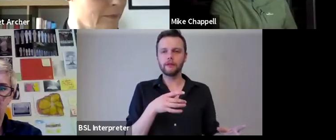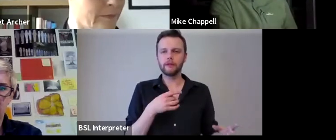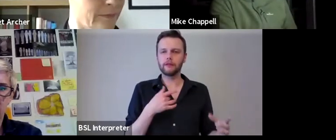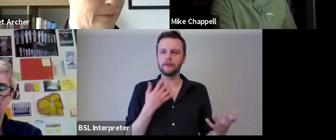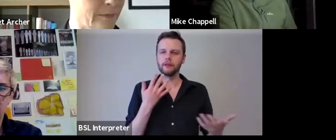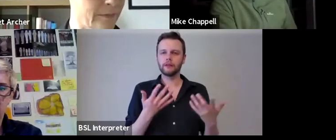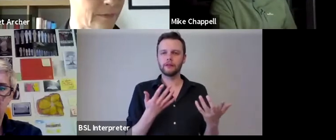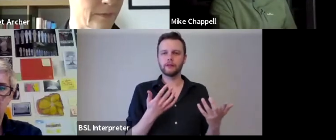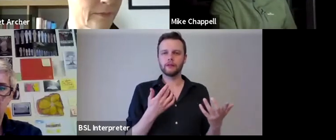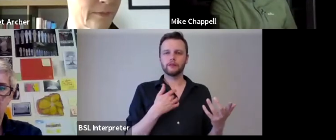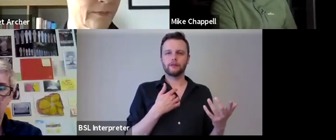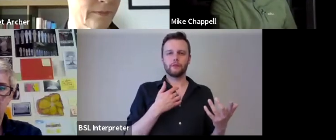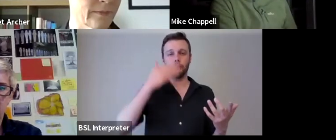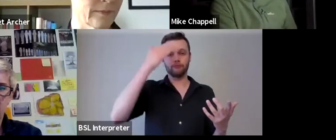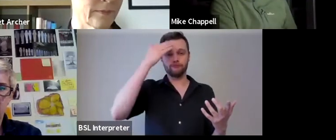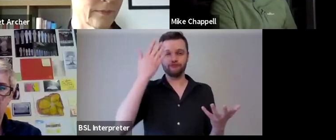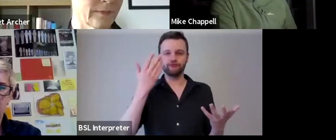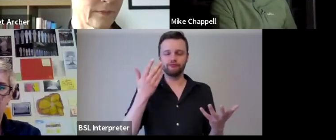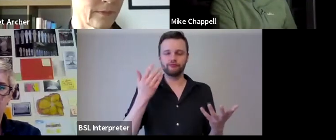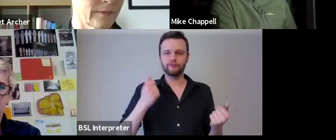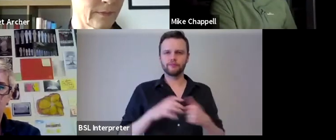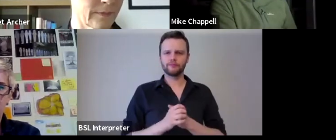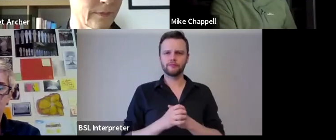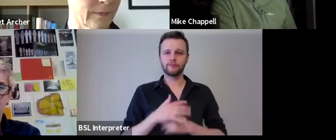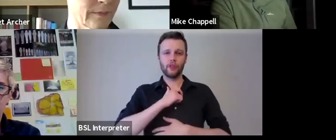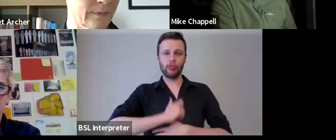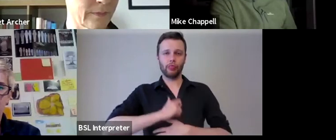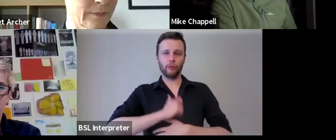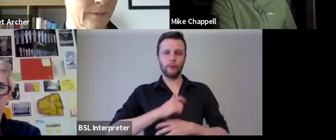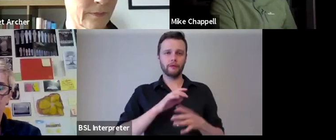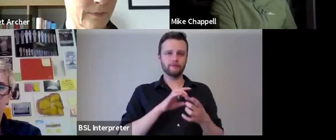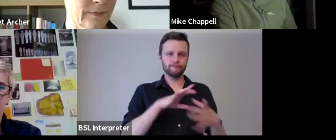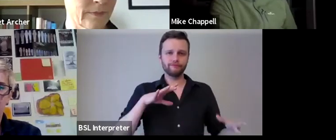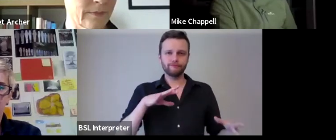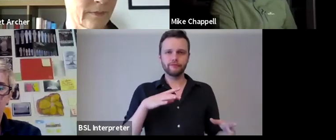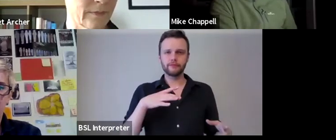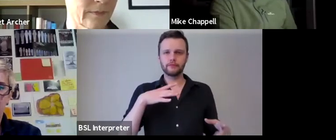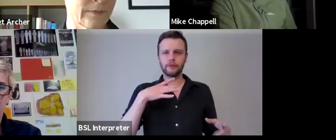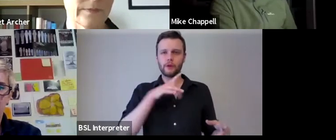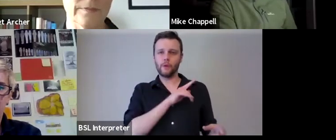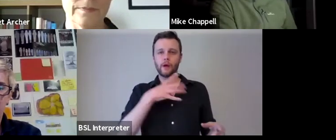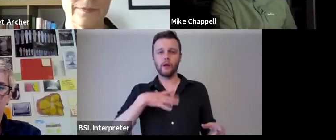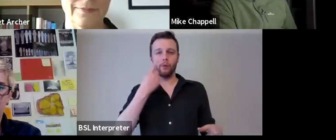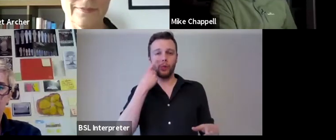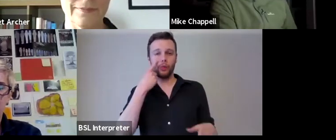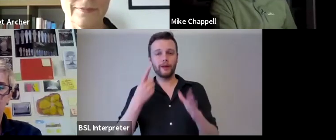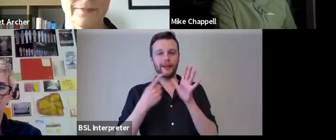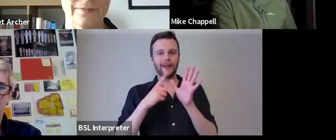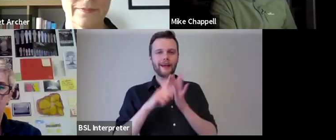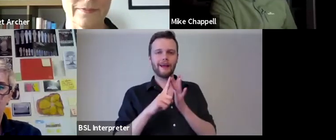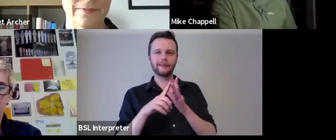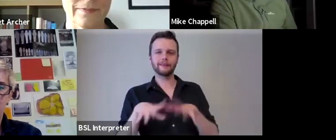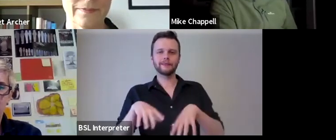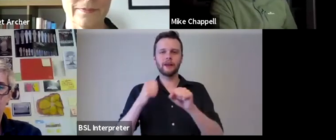the brain, the bi posture of the human animal. So that's why I precisely look at AI to deep dream these sort